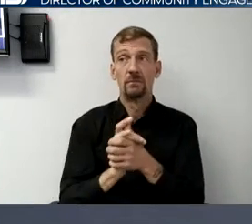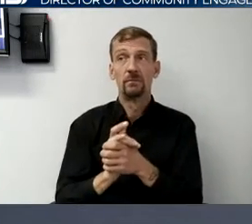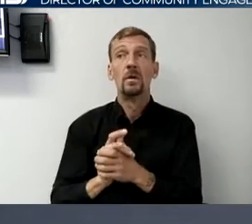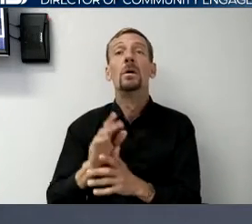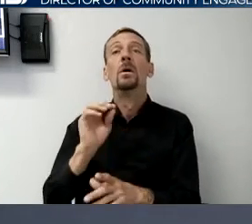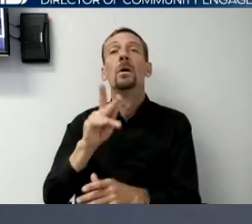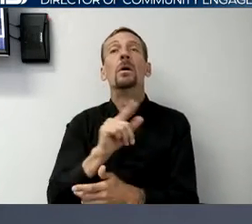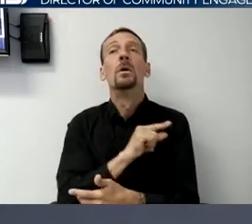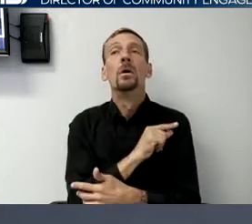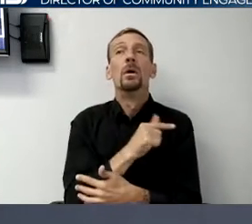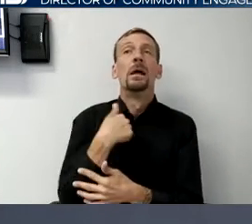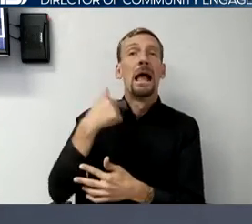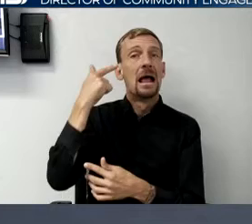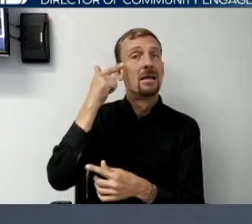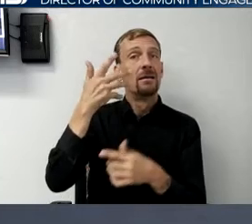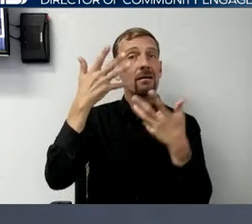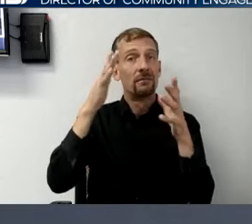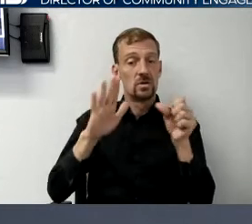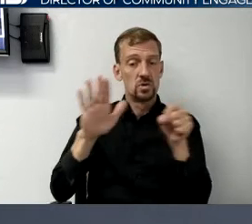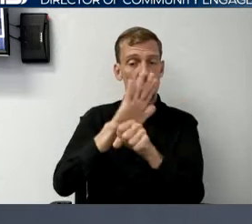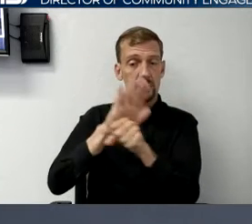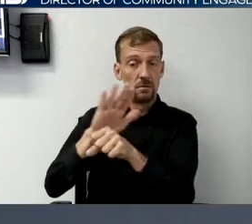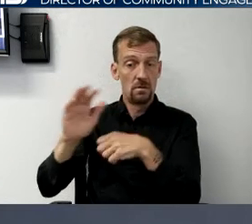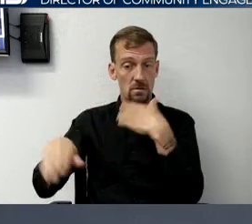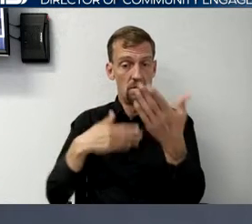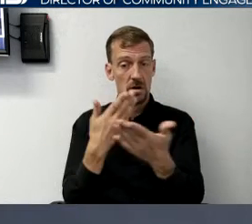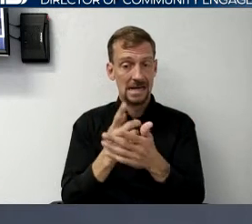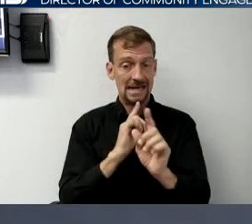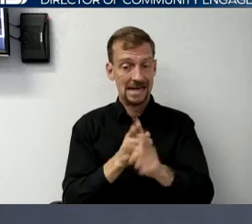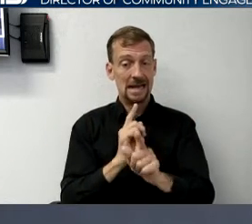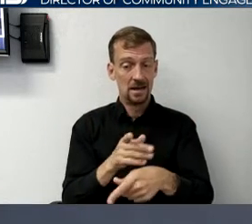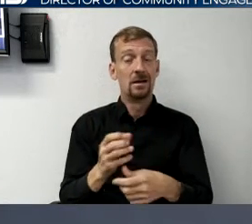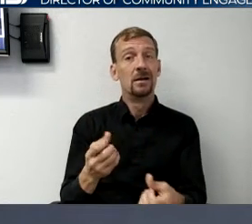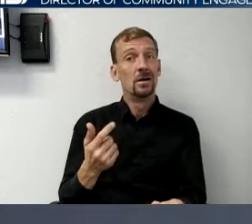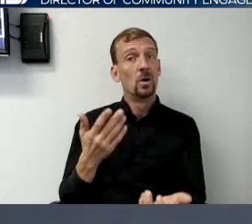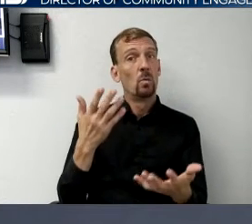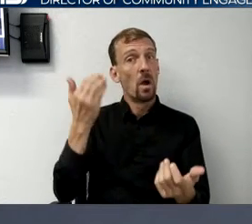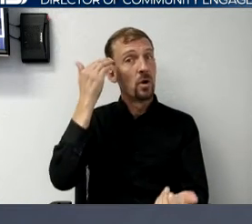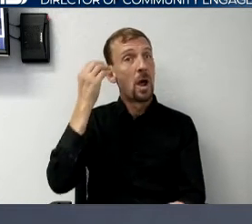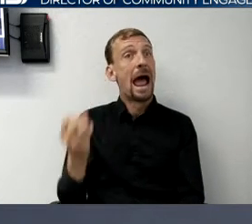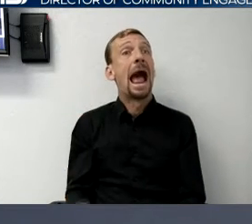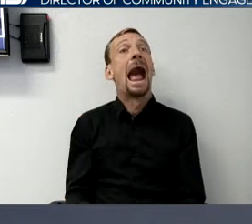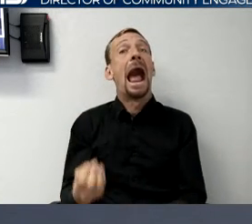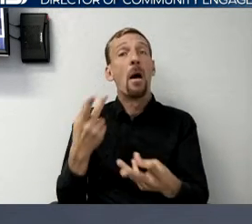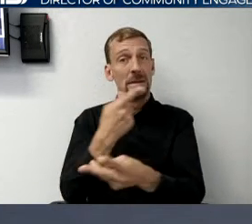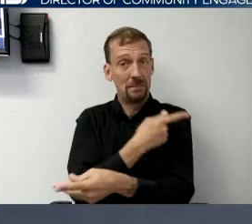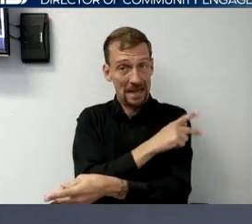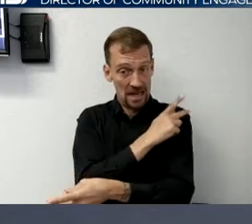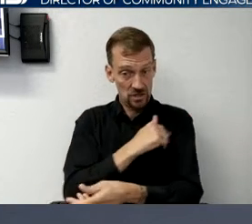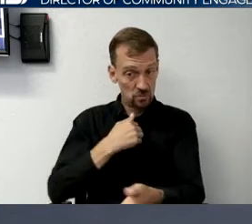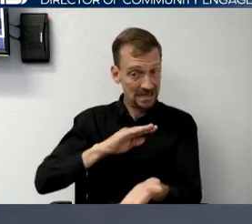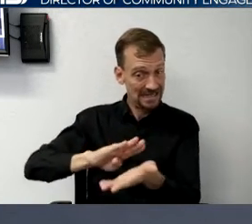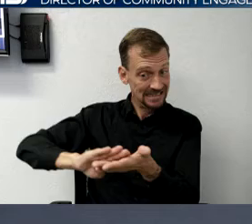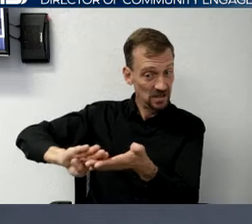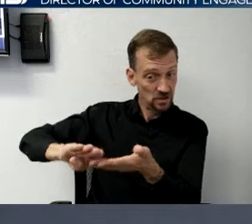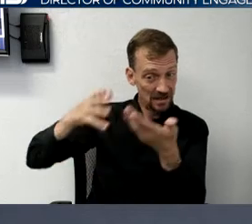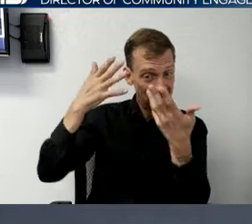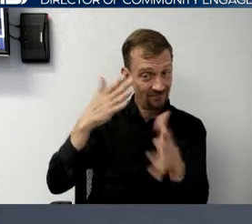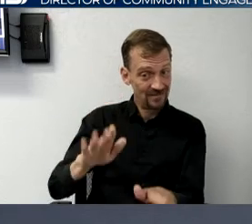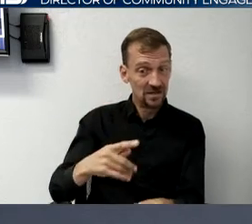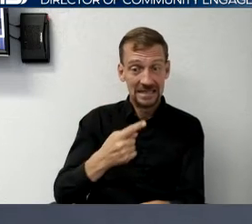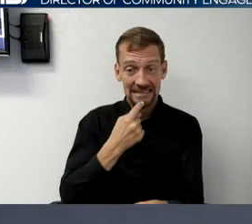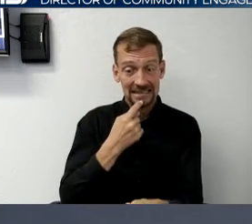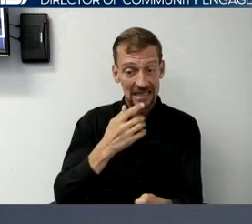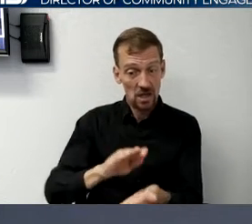you covered all of the other questions. People wanted to know how many patients we've discharged, how many COVID patients. Did you cover how many